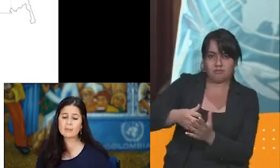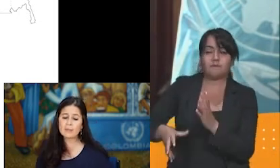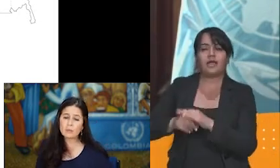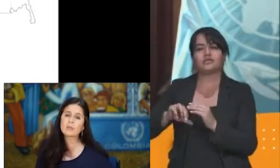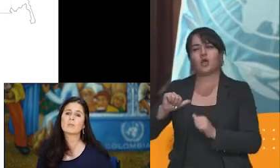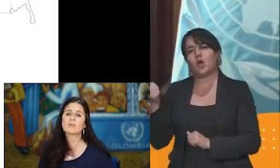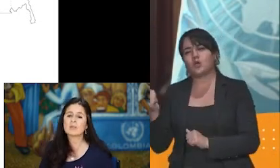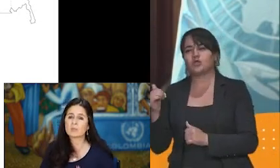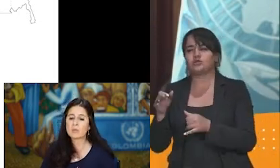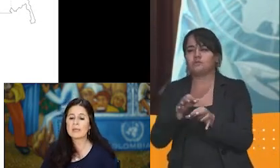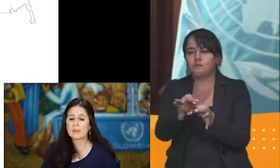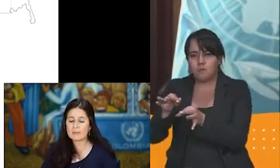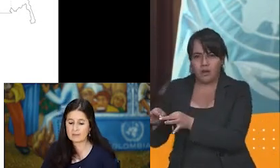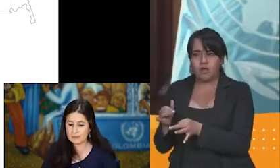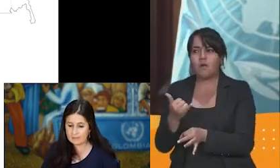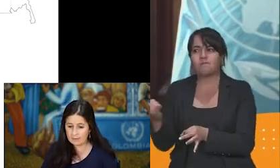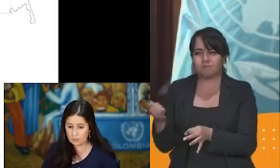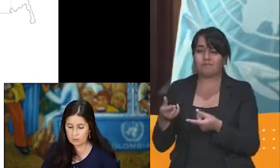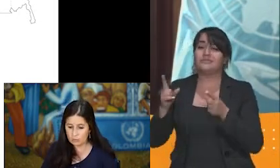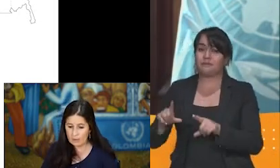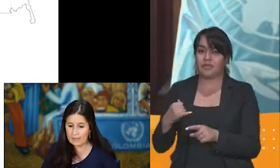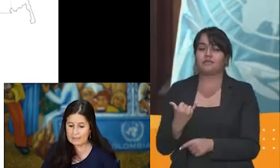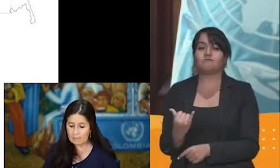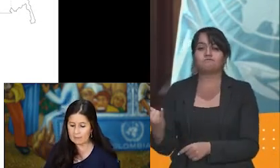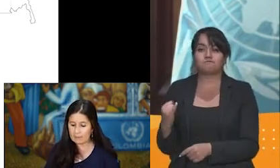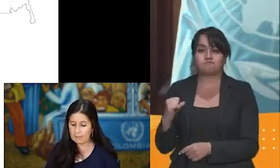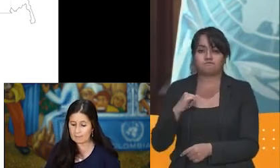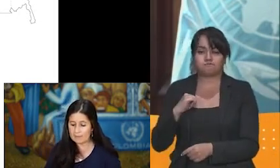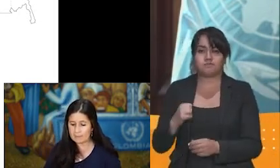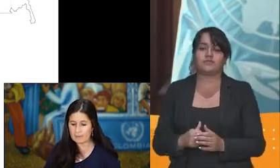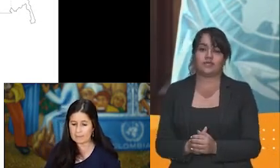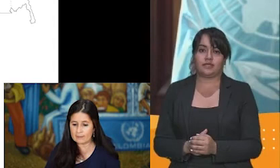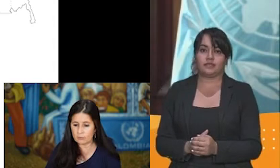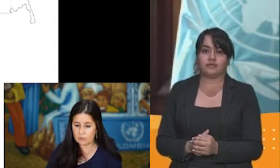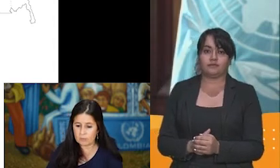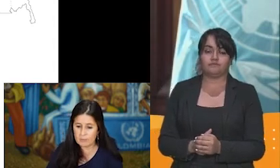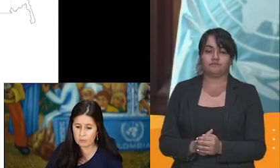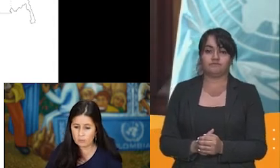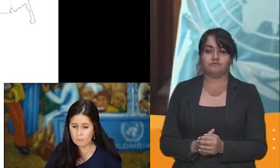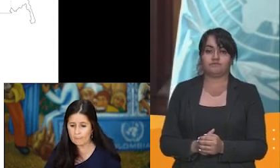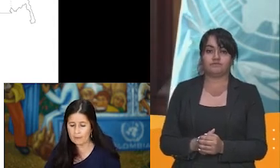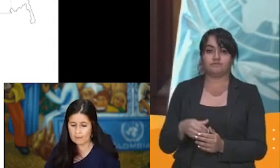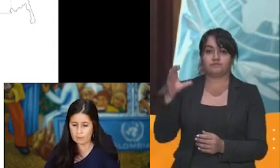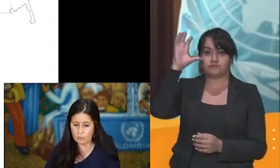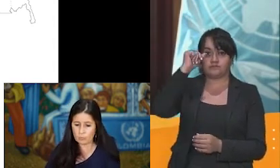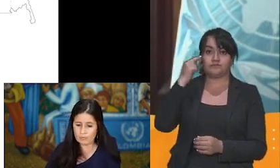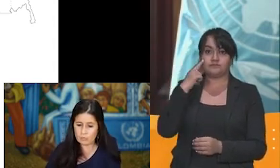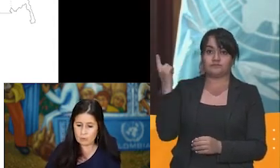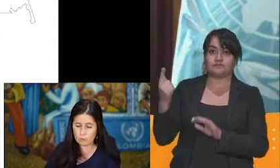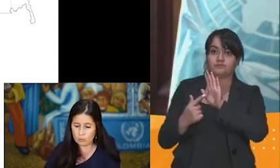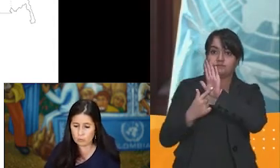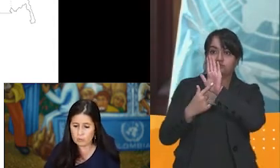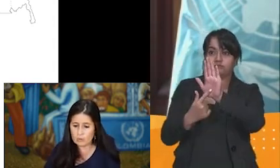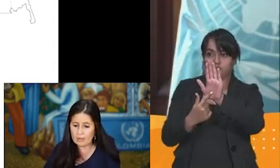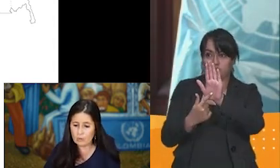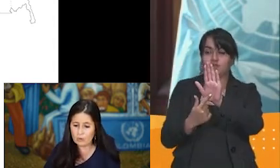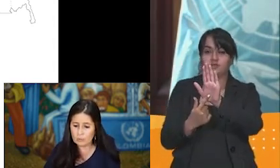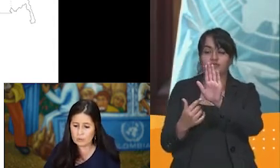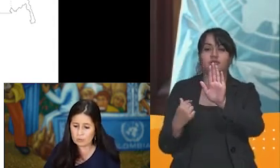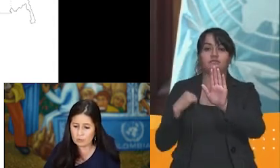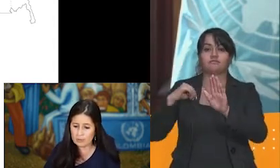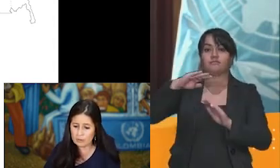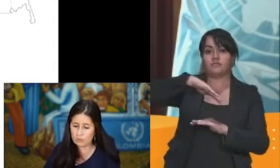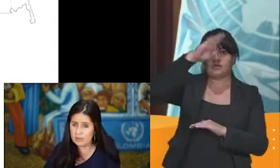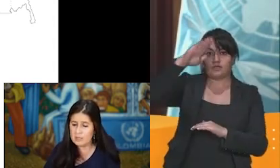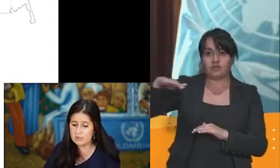have some municipalities that are presenting this exploitation. Now we're going to show you the three main ones. Showing showing you right now, which corresponds to